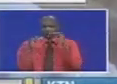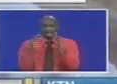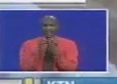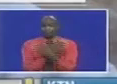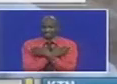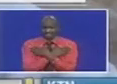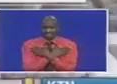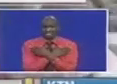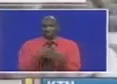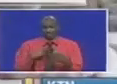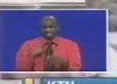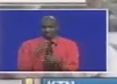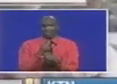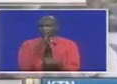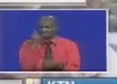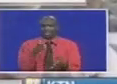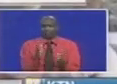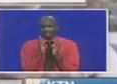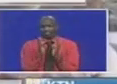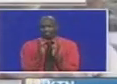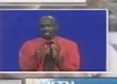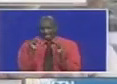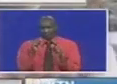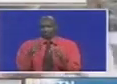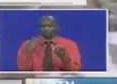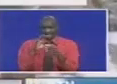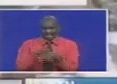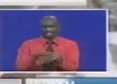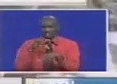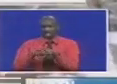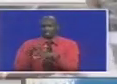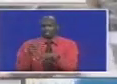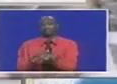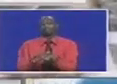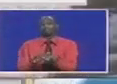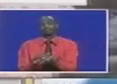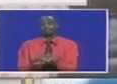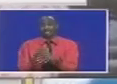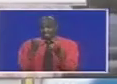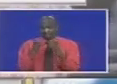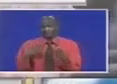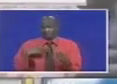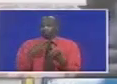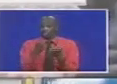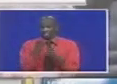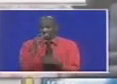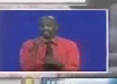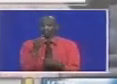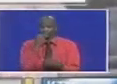this in a much better way and be able to reach out to the needy people in different